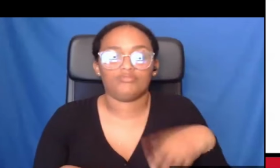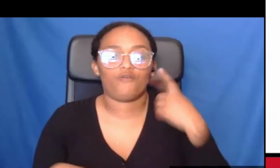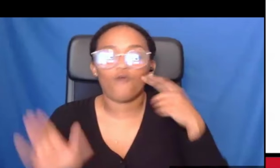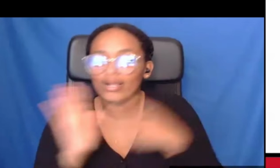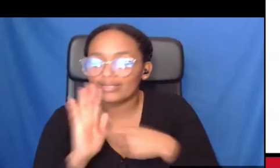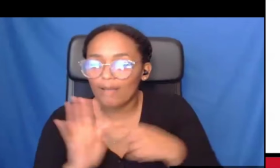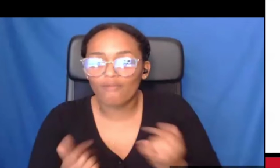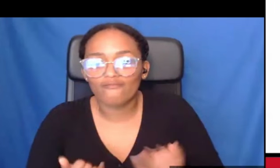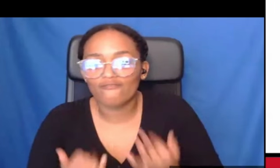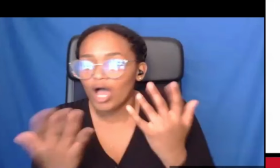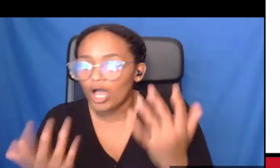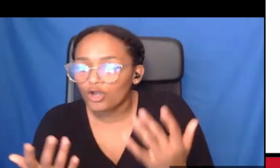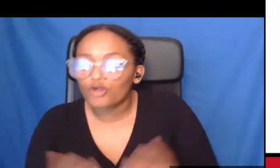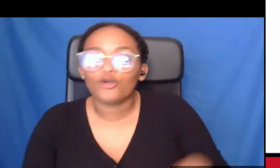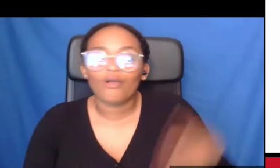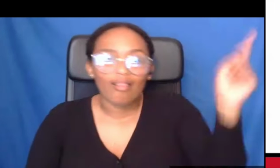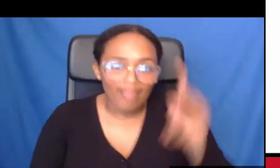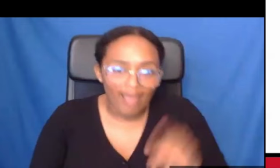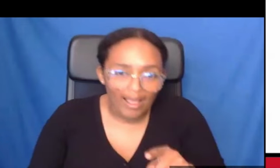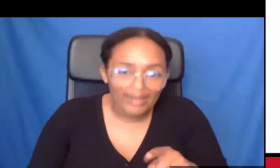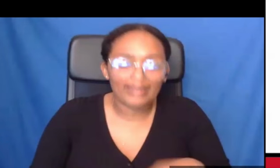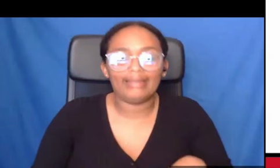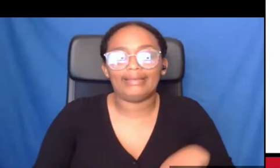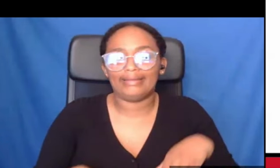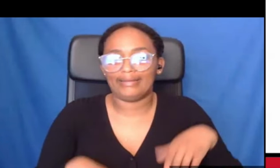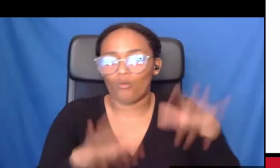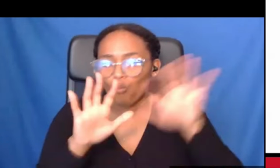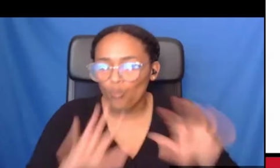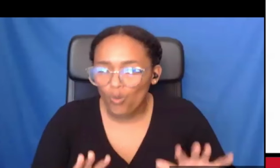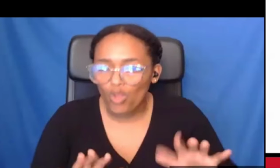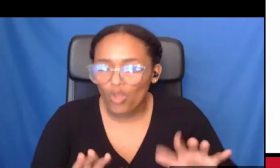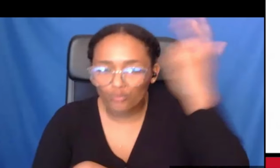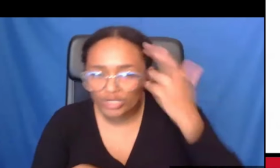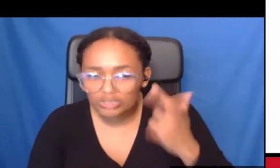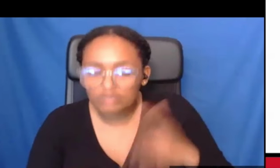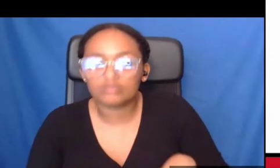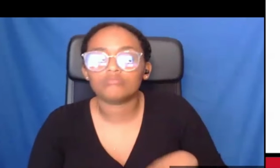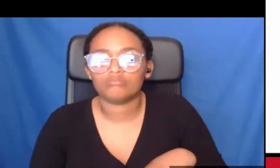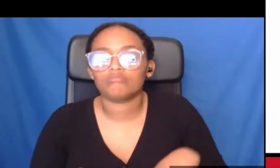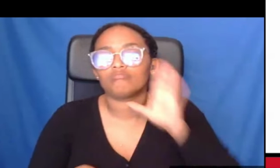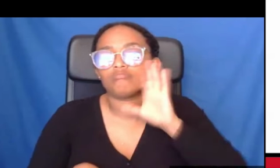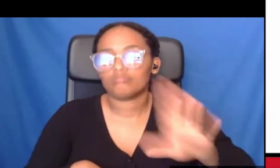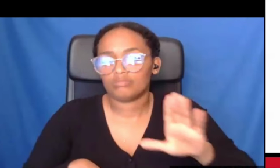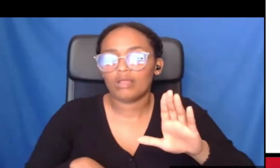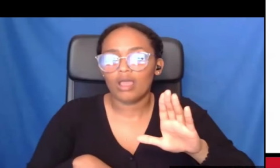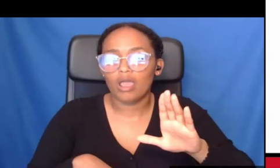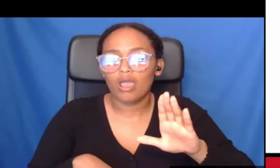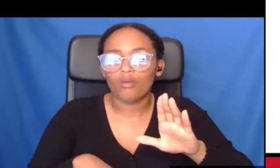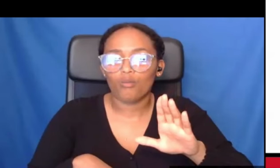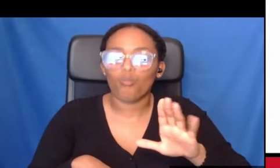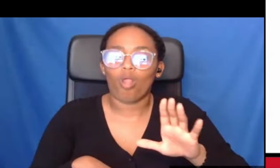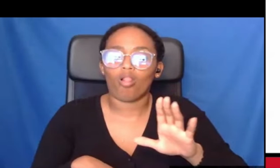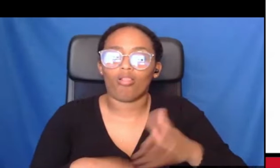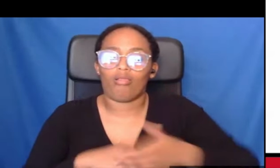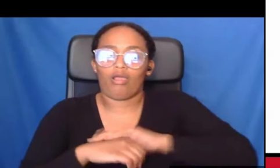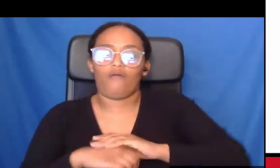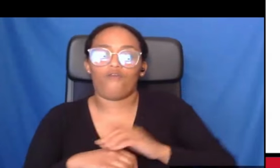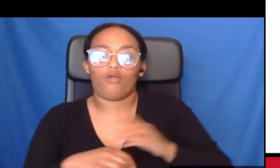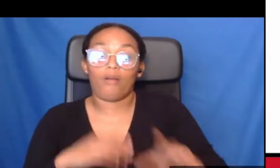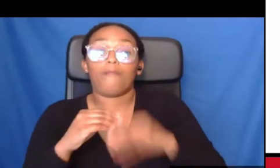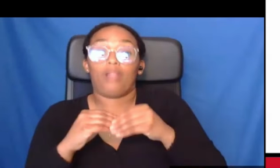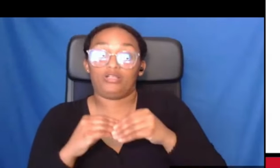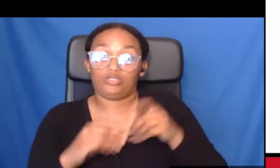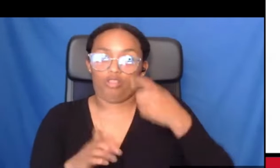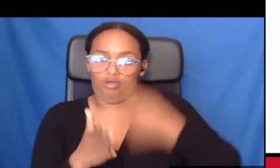explosion. And it includes the cost of removing property to protect it from further damage. Basic form.